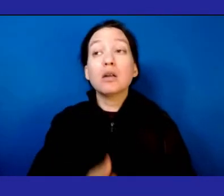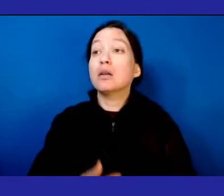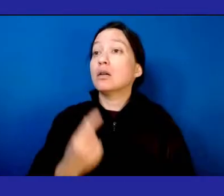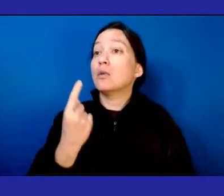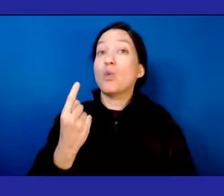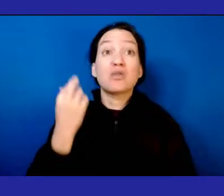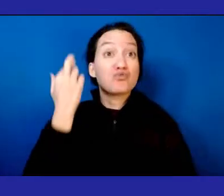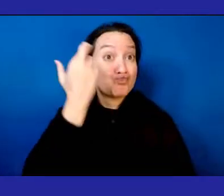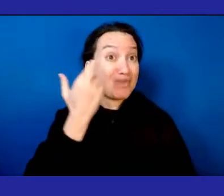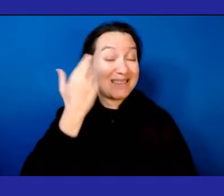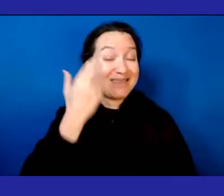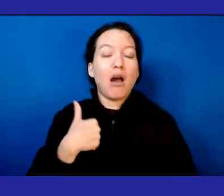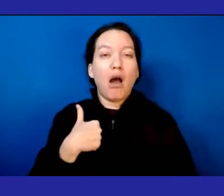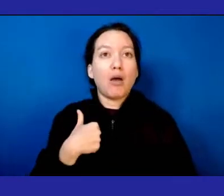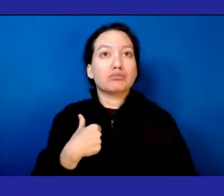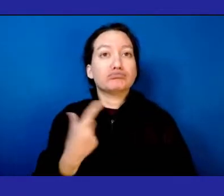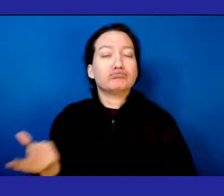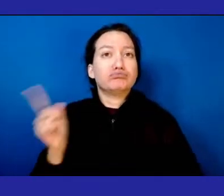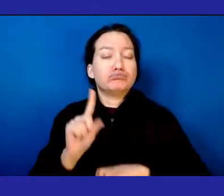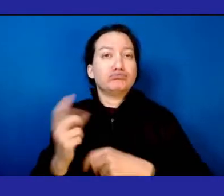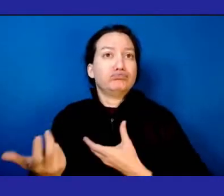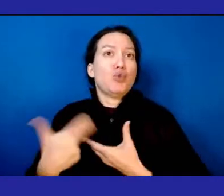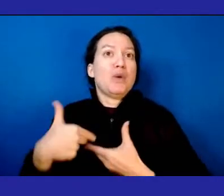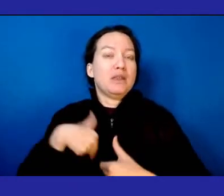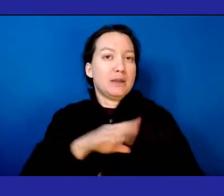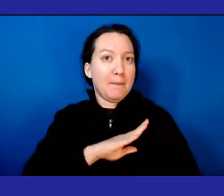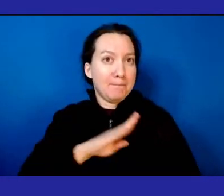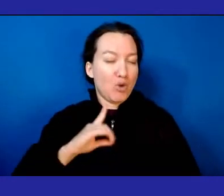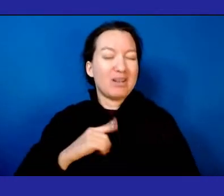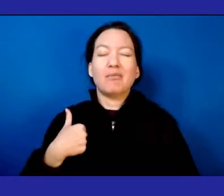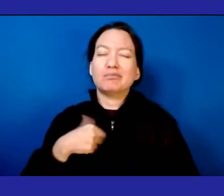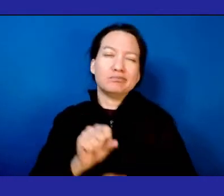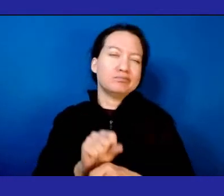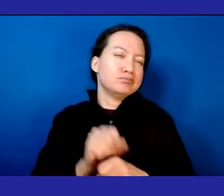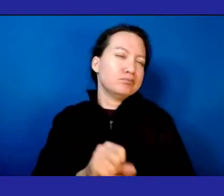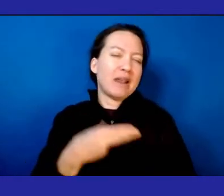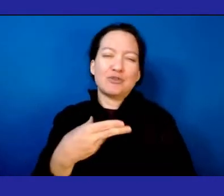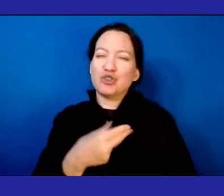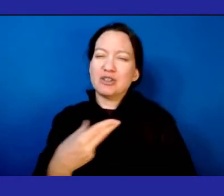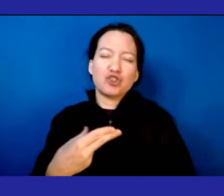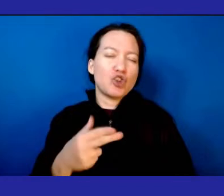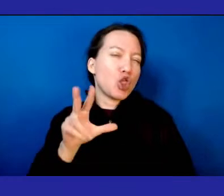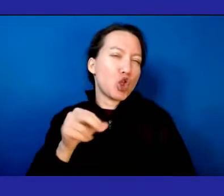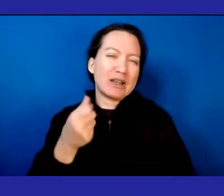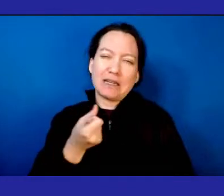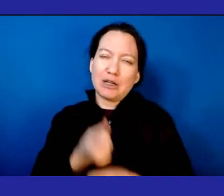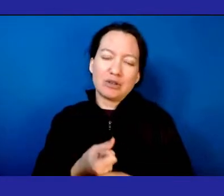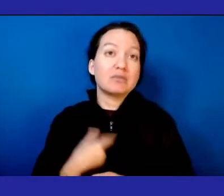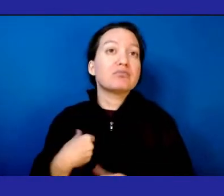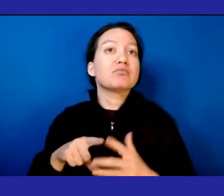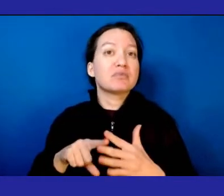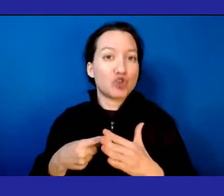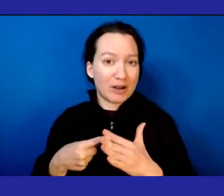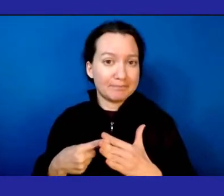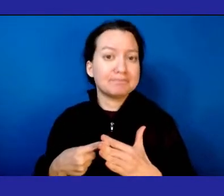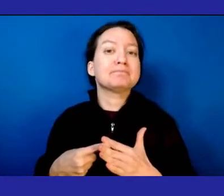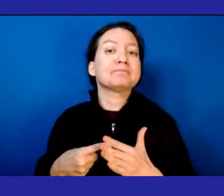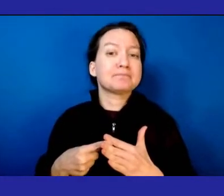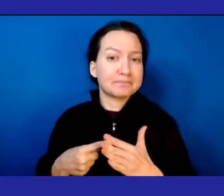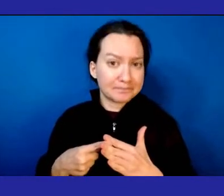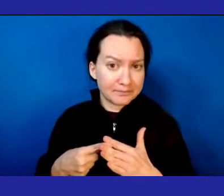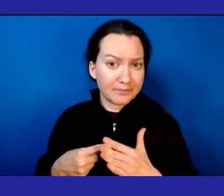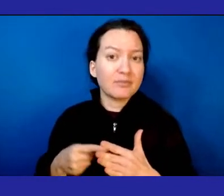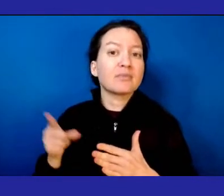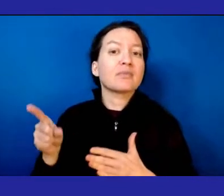reasons that I wanted to come on this board, I've been with health and hospital for 30 years. I started side as a